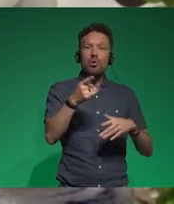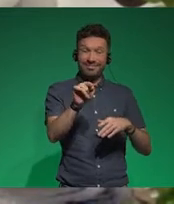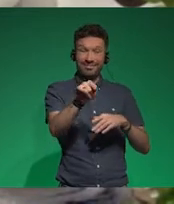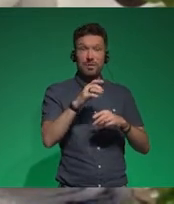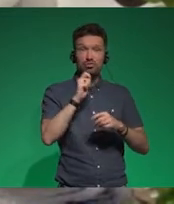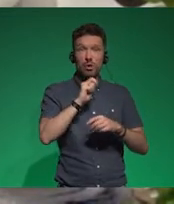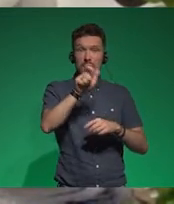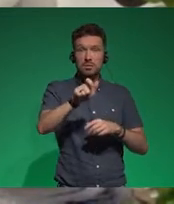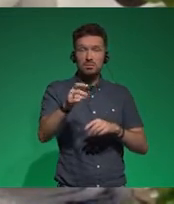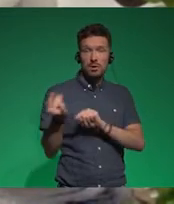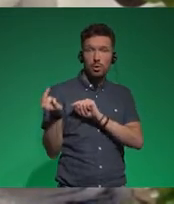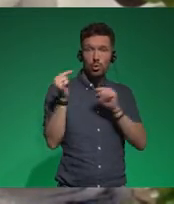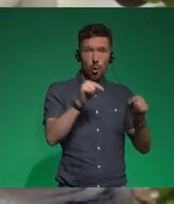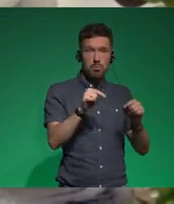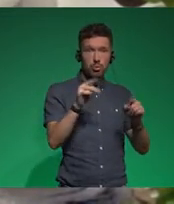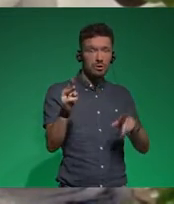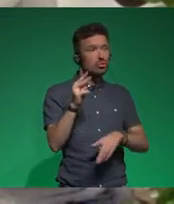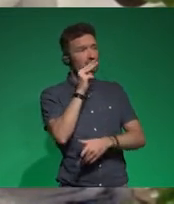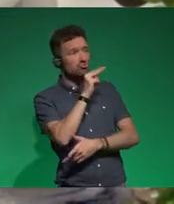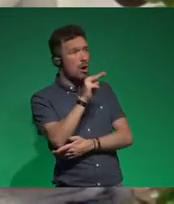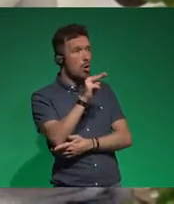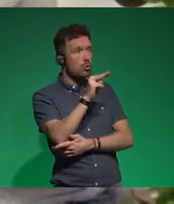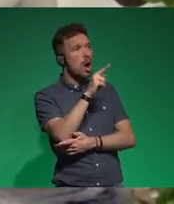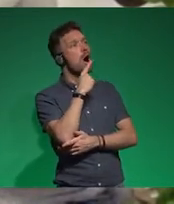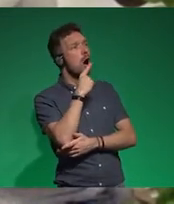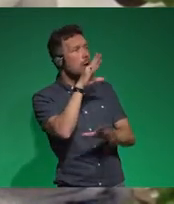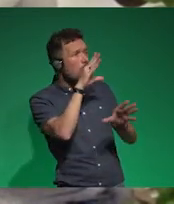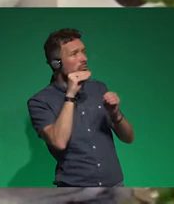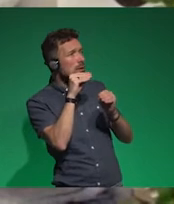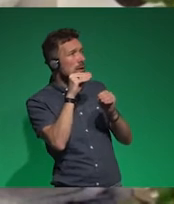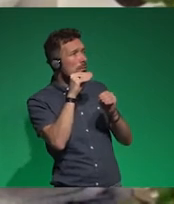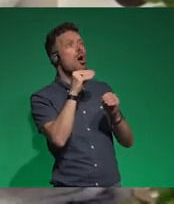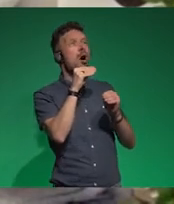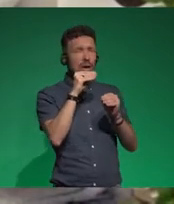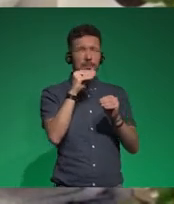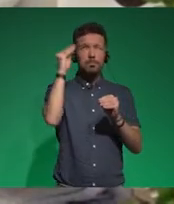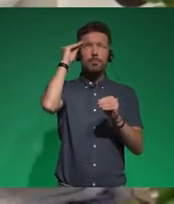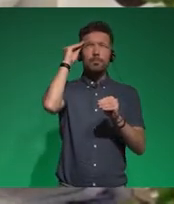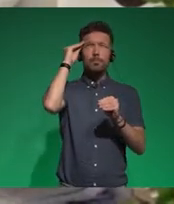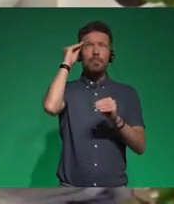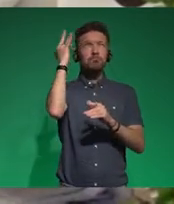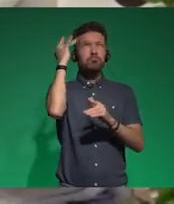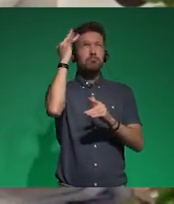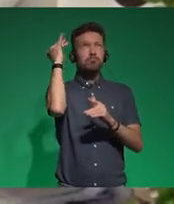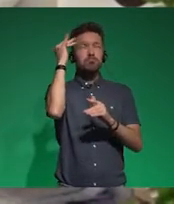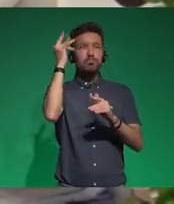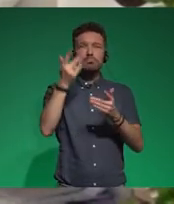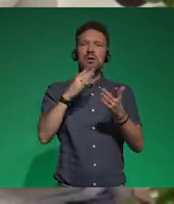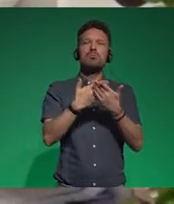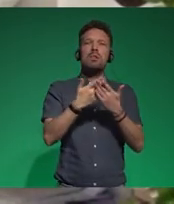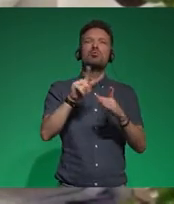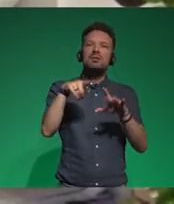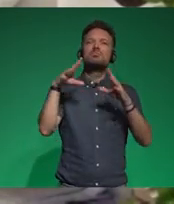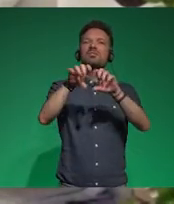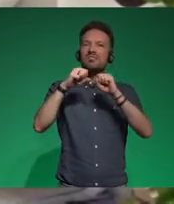already happened, usually something bad happened there. And they would ask a kind